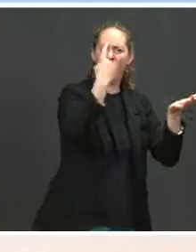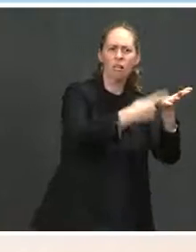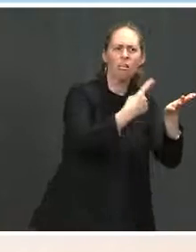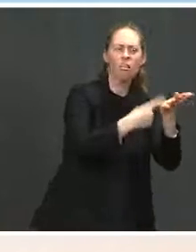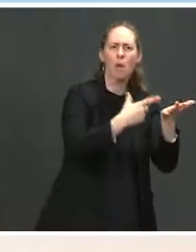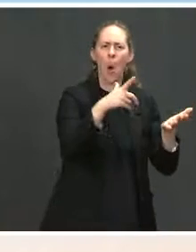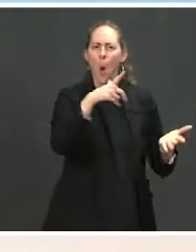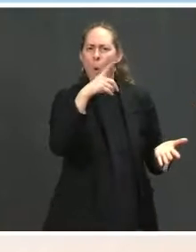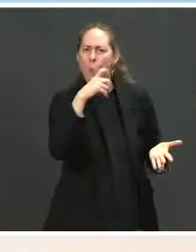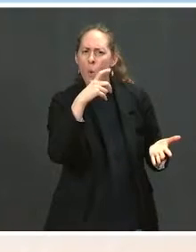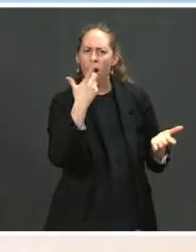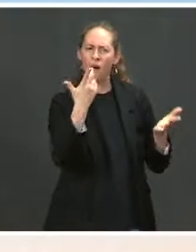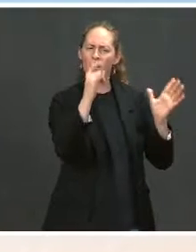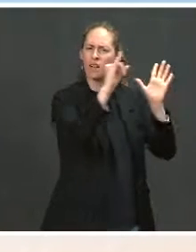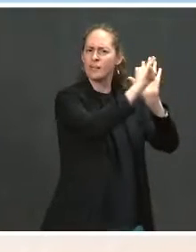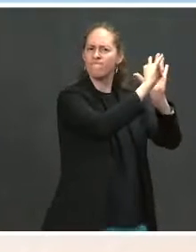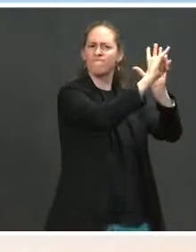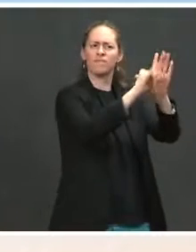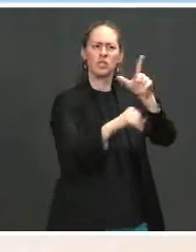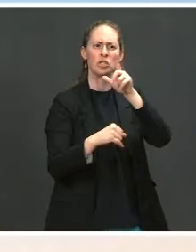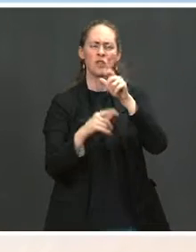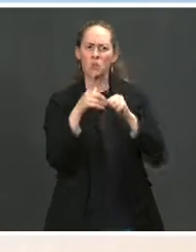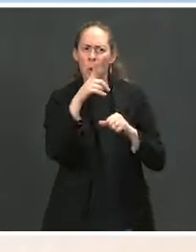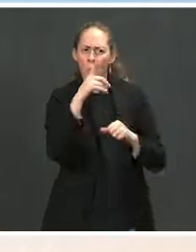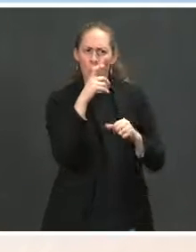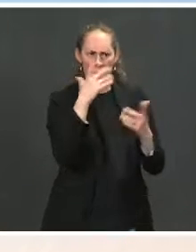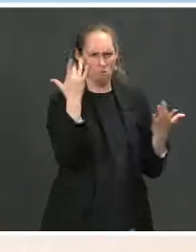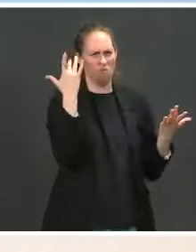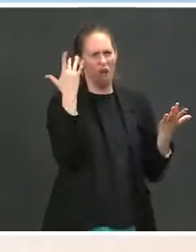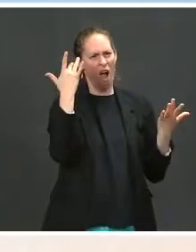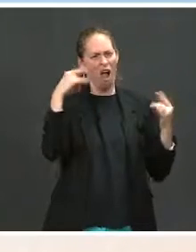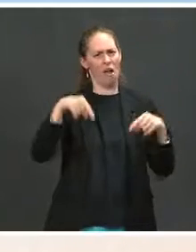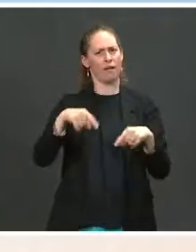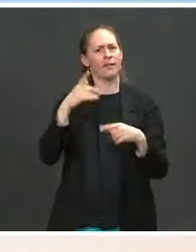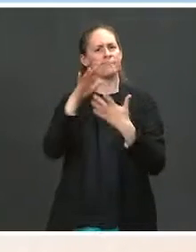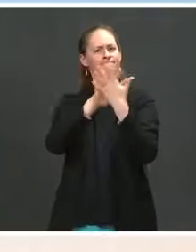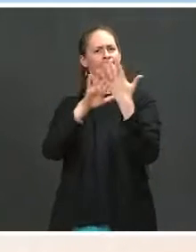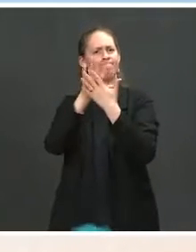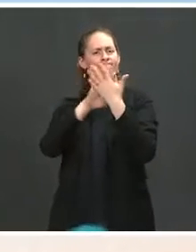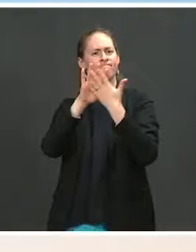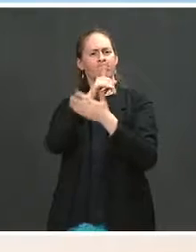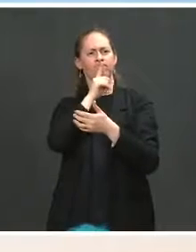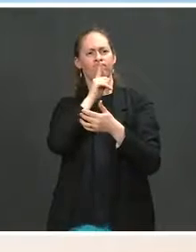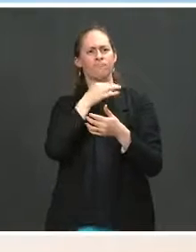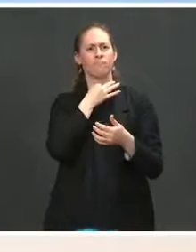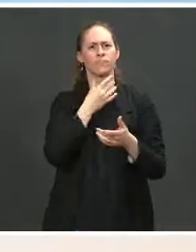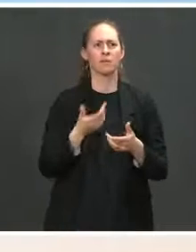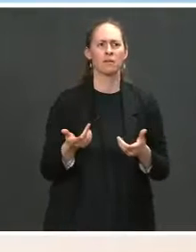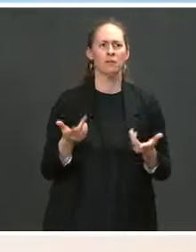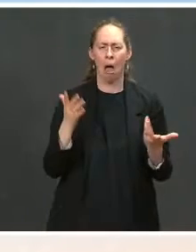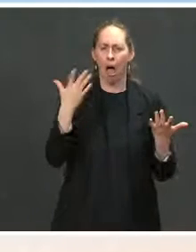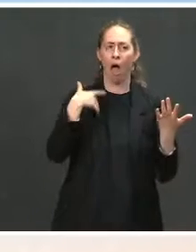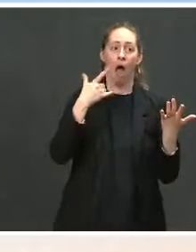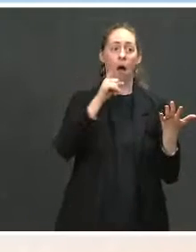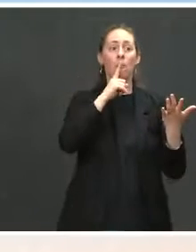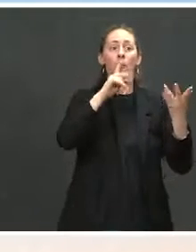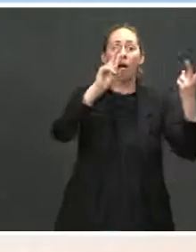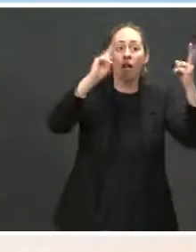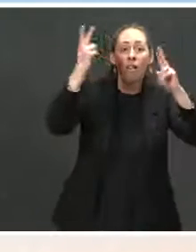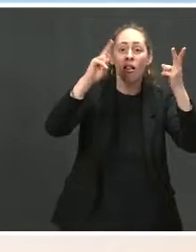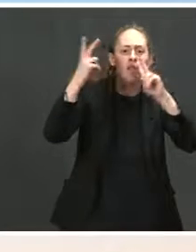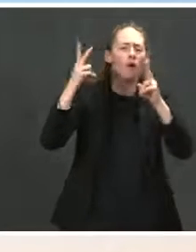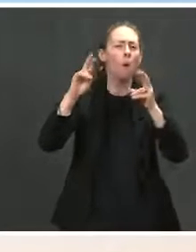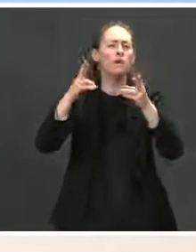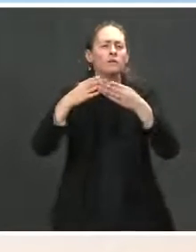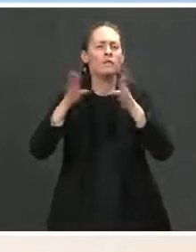its implications could be for American policy? Well, public curiosity should not be mistaken for curiosity in general, David,